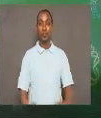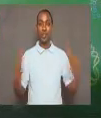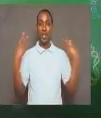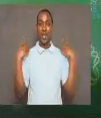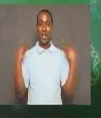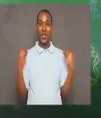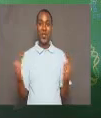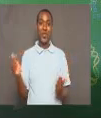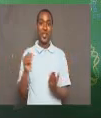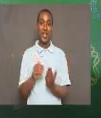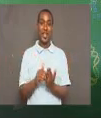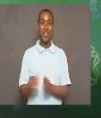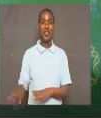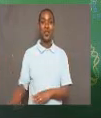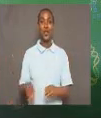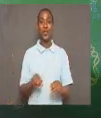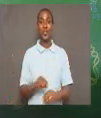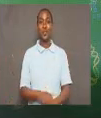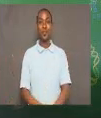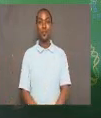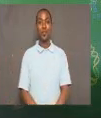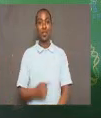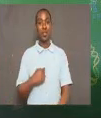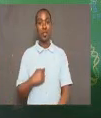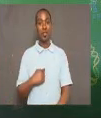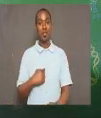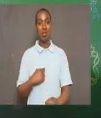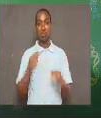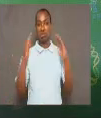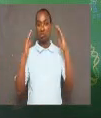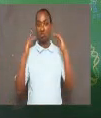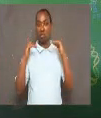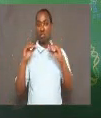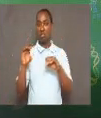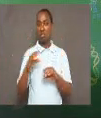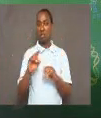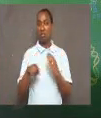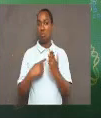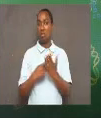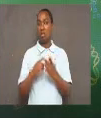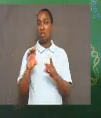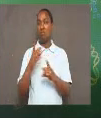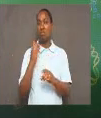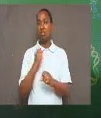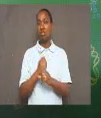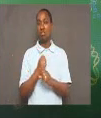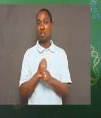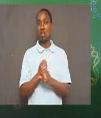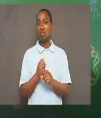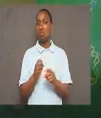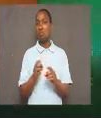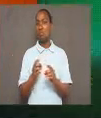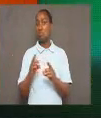Hello again, students. I hope this activity was a good way to review.